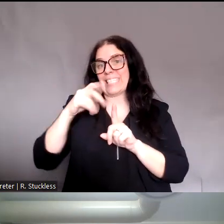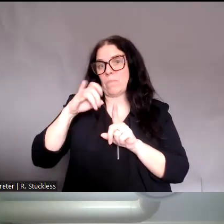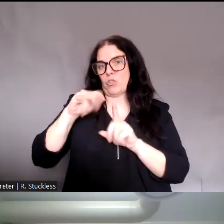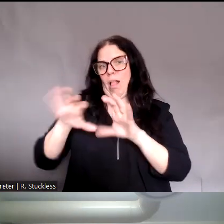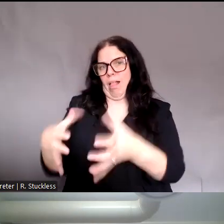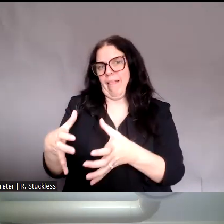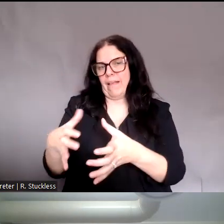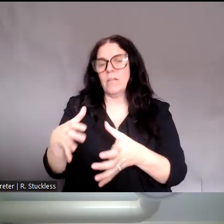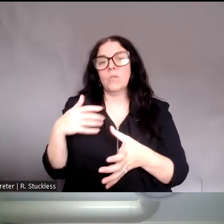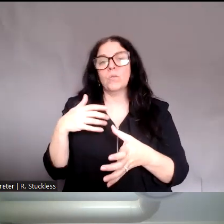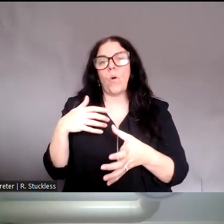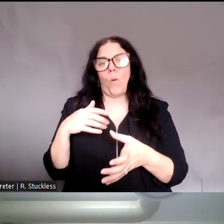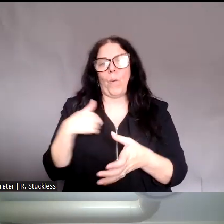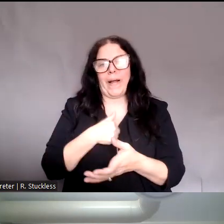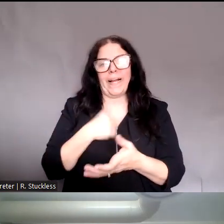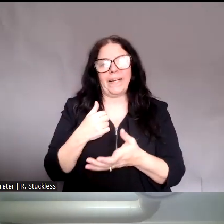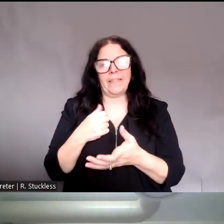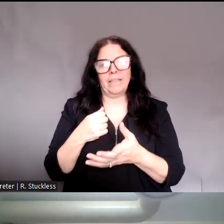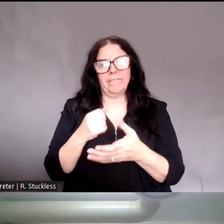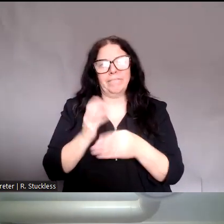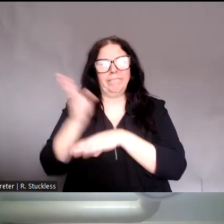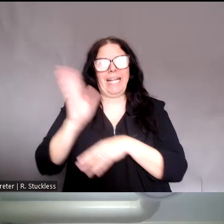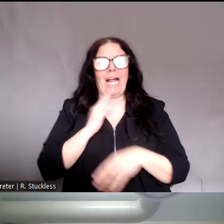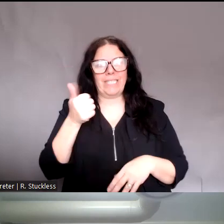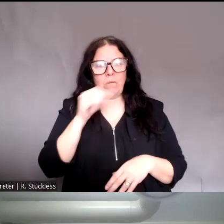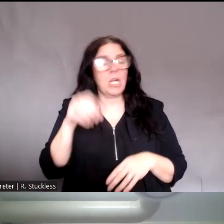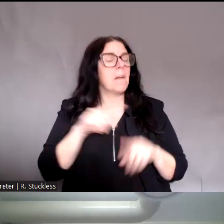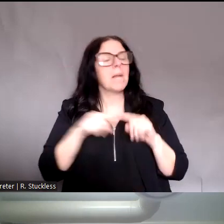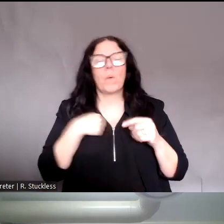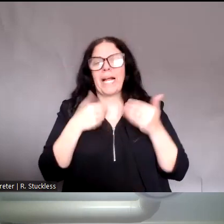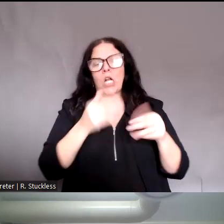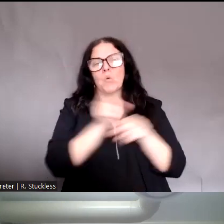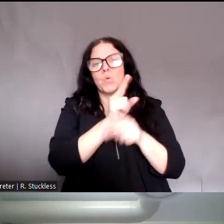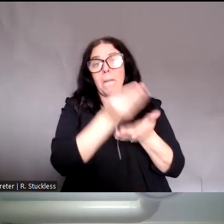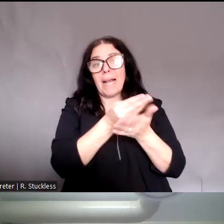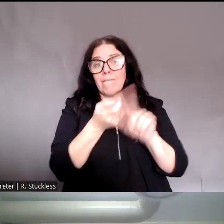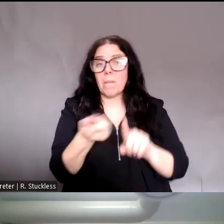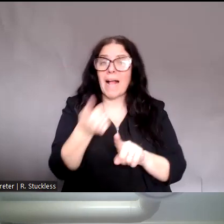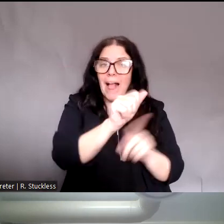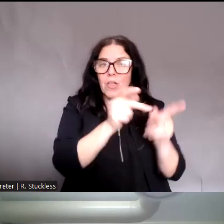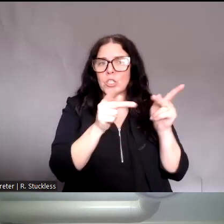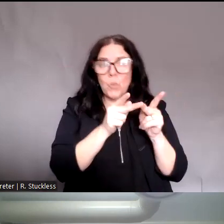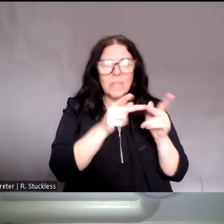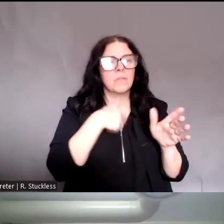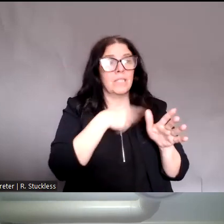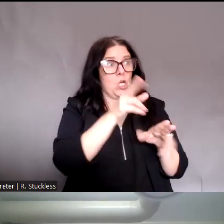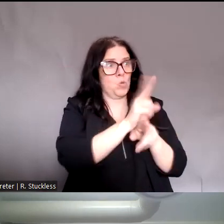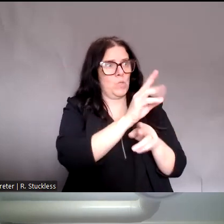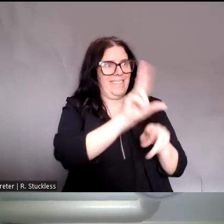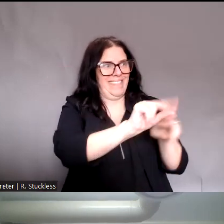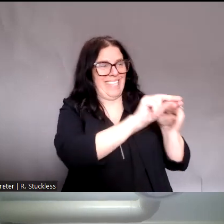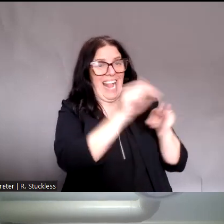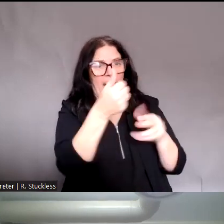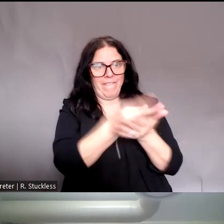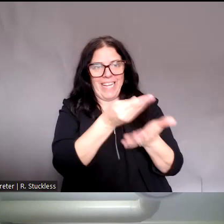our 10%, but we used our additional funding from other sources to be able to provide that programming even if